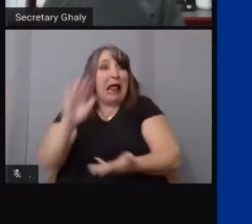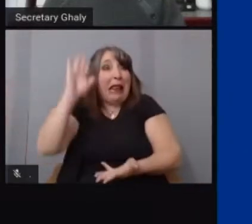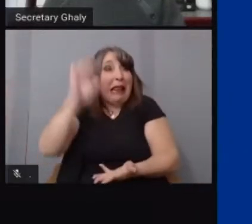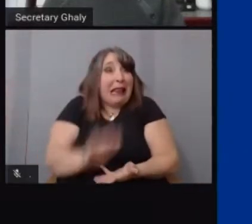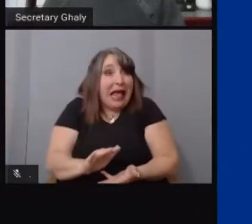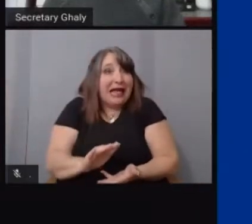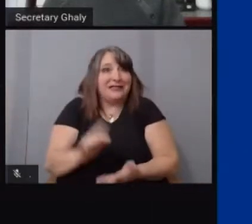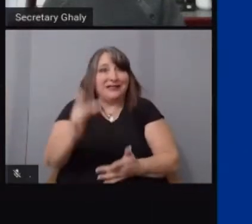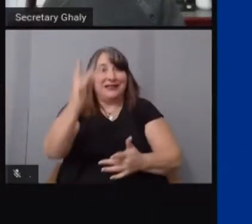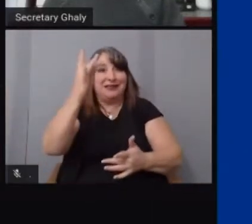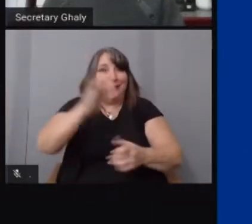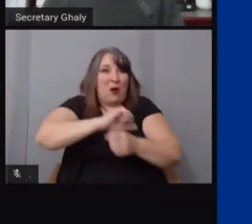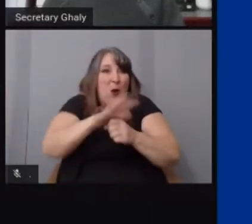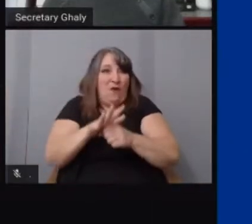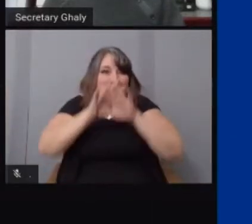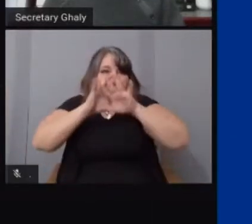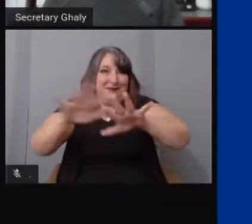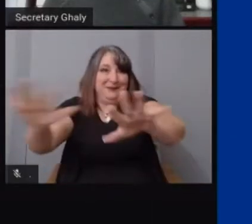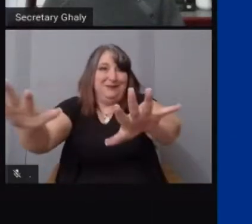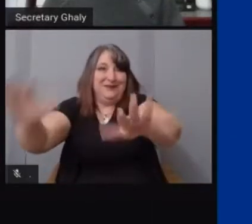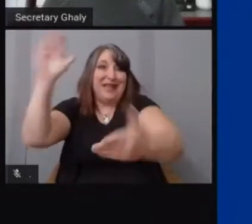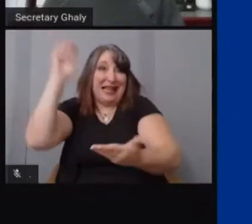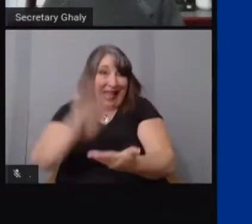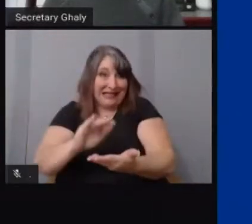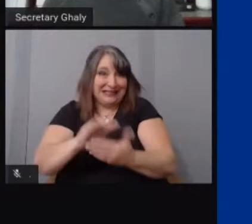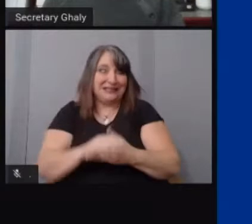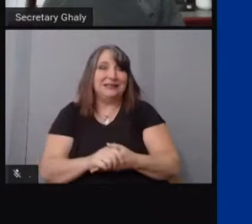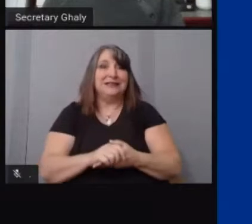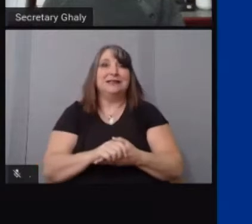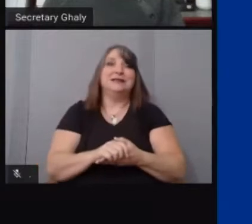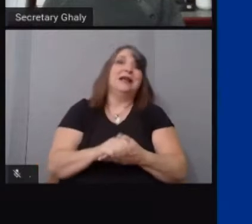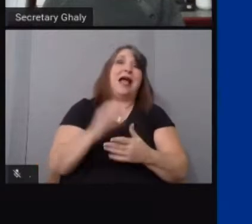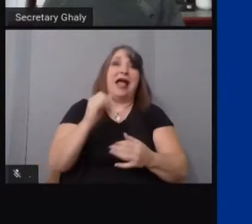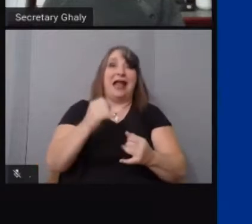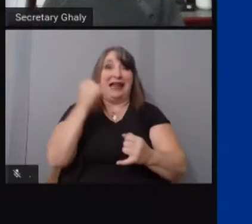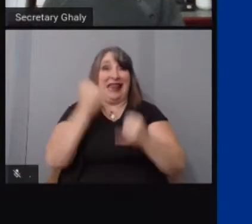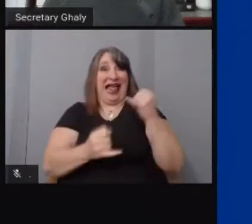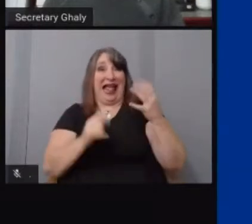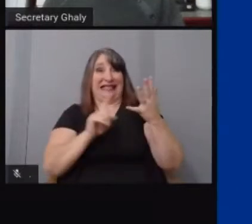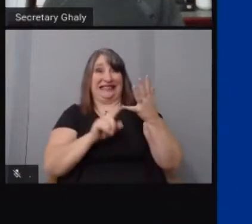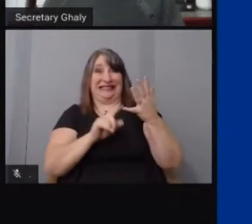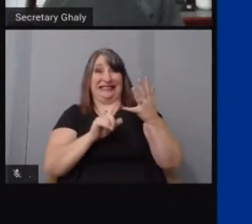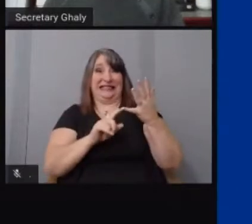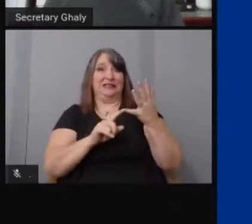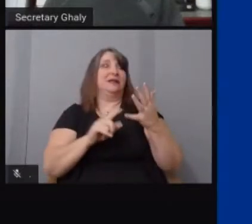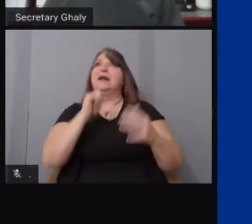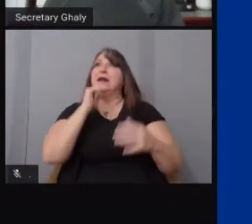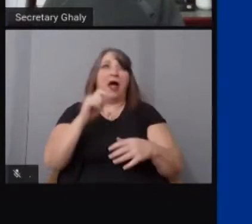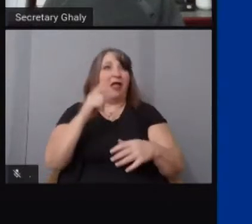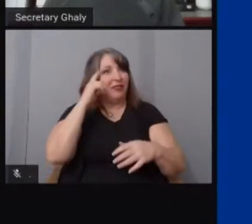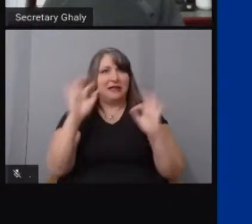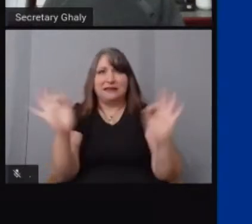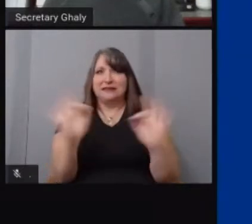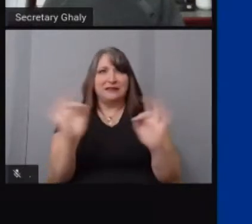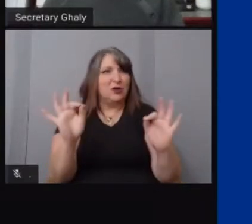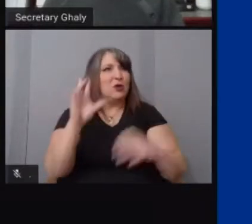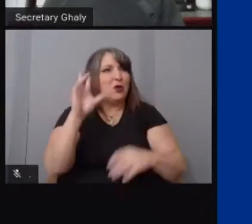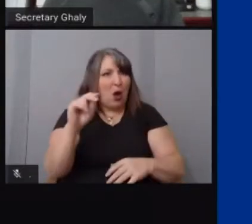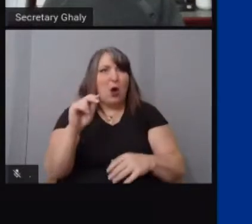COVID. And finally, and this is not least, this is one of the most important, protecting our